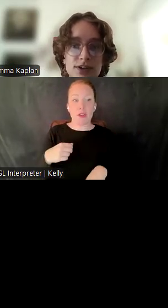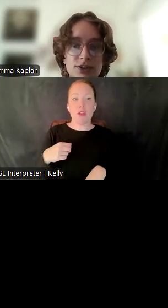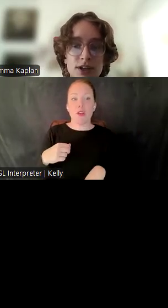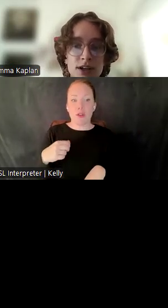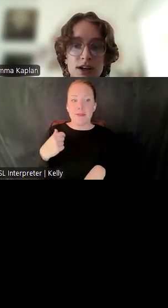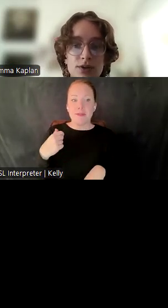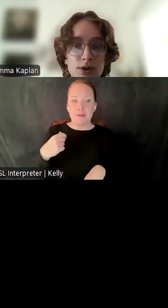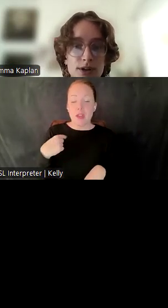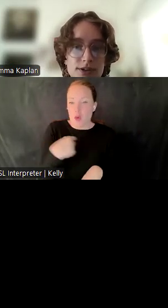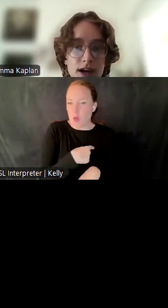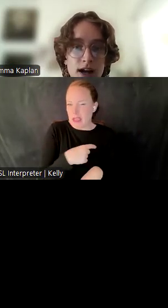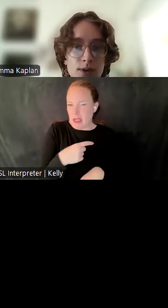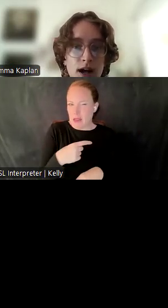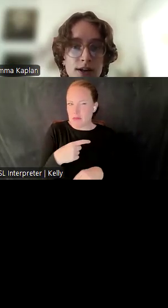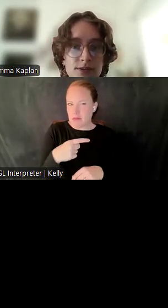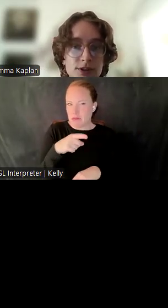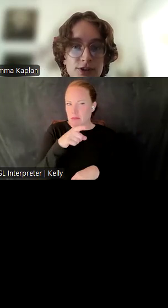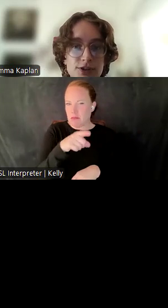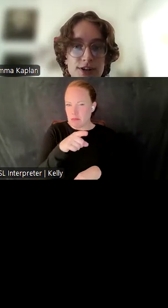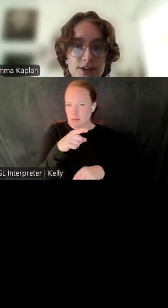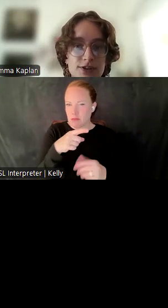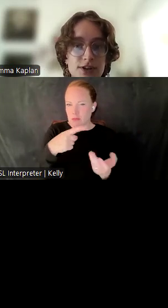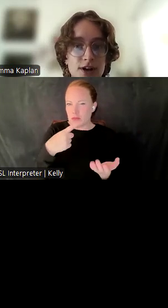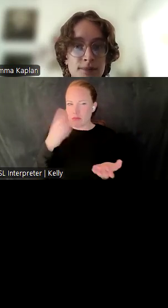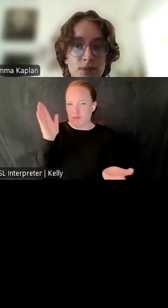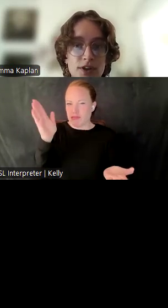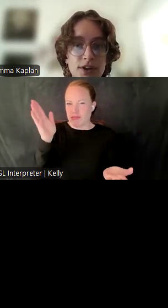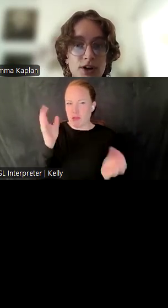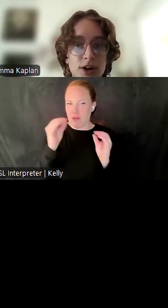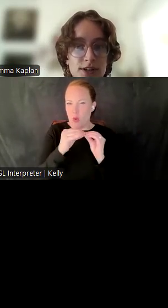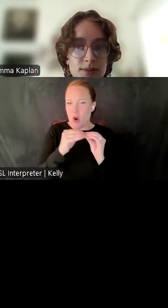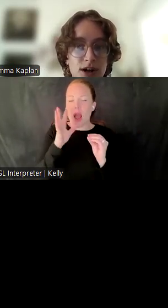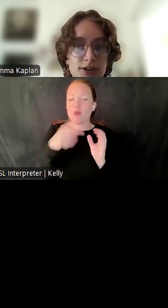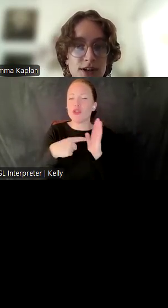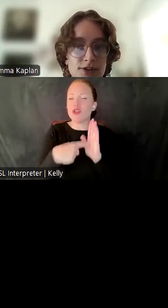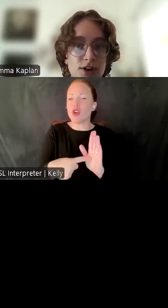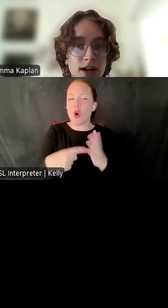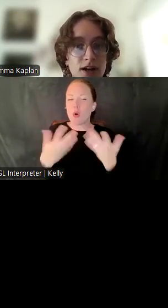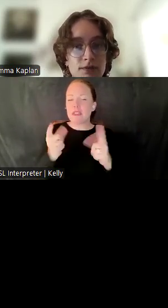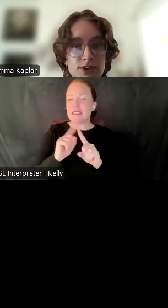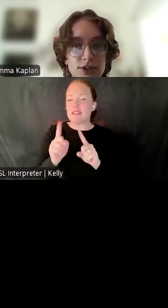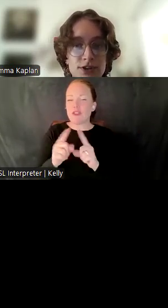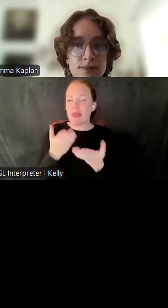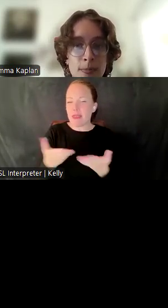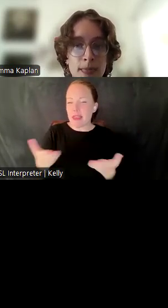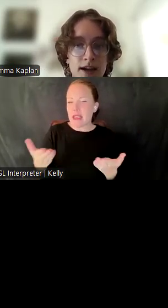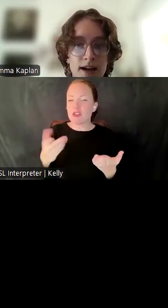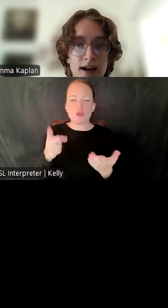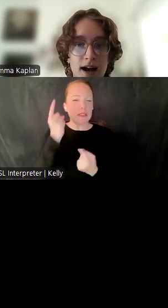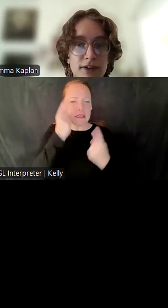of this conversation, you'll notice that I will outline some logistics to consider within your current intake process or client